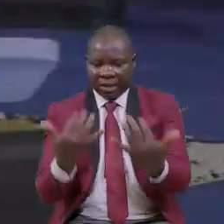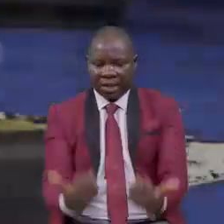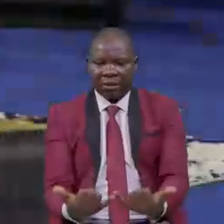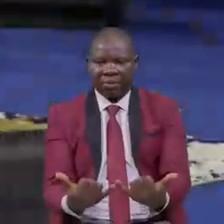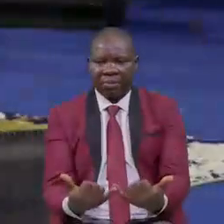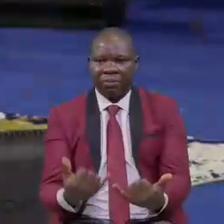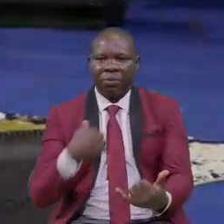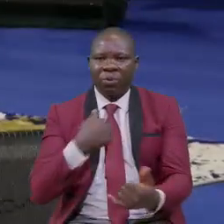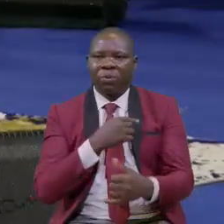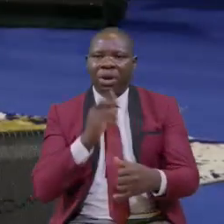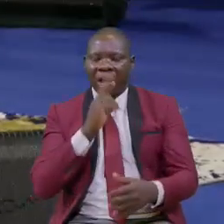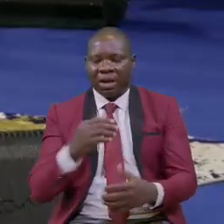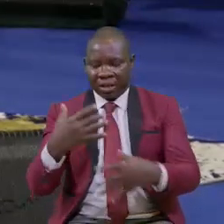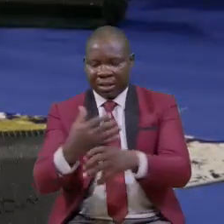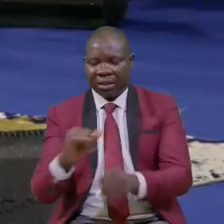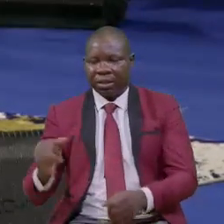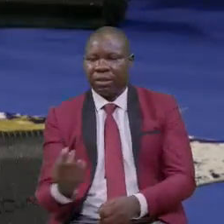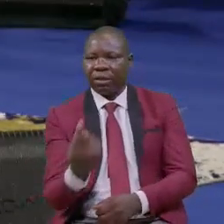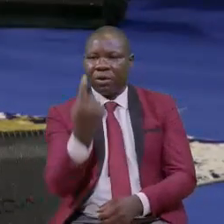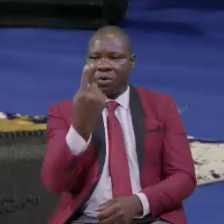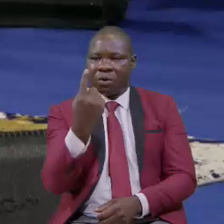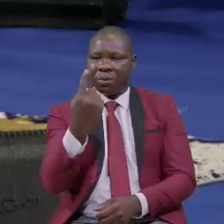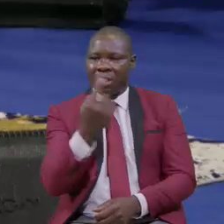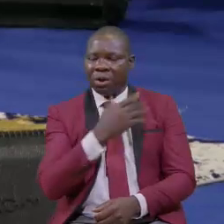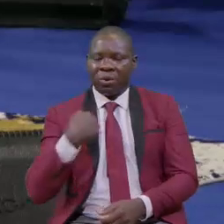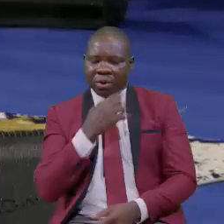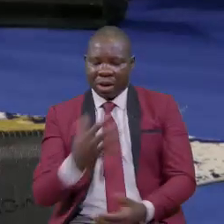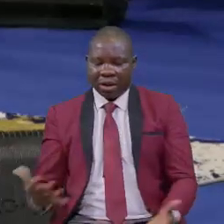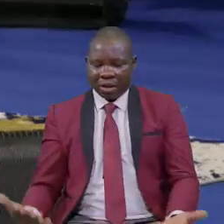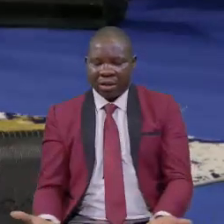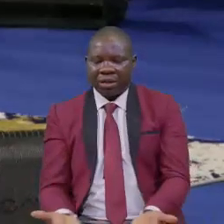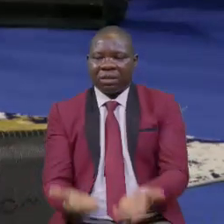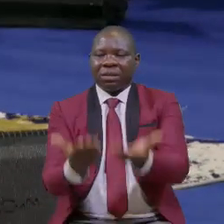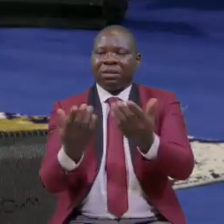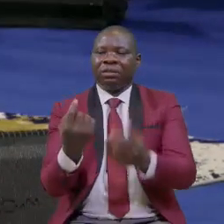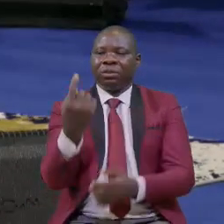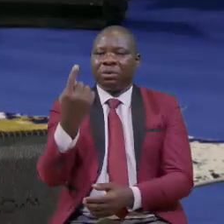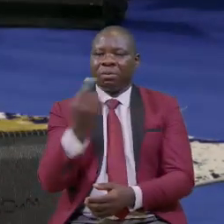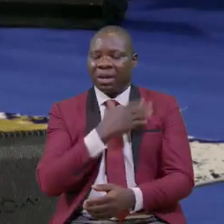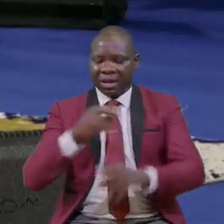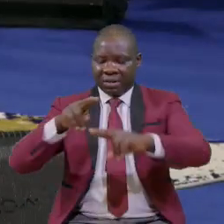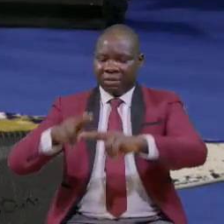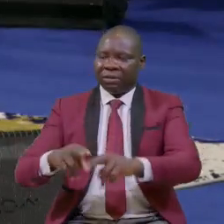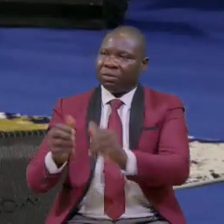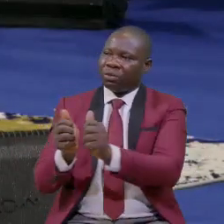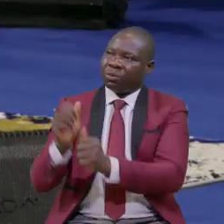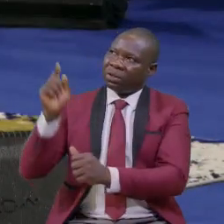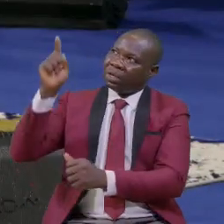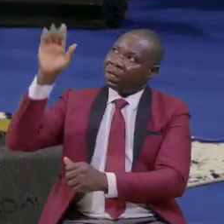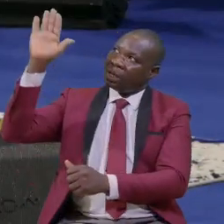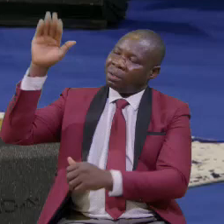have taken up and we are raised up and we sit with him in